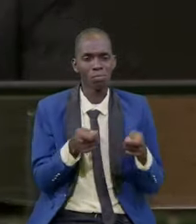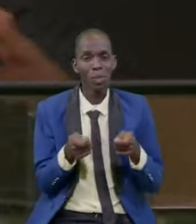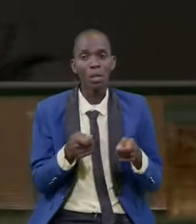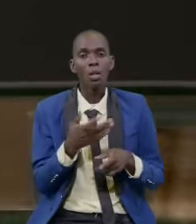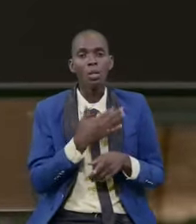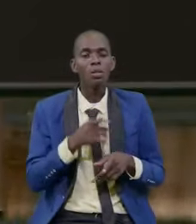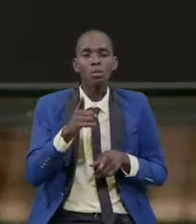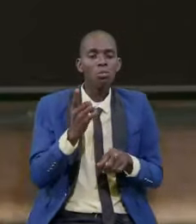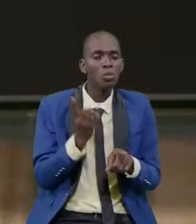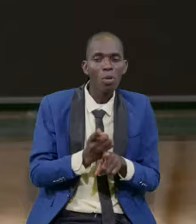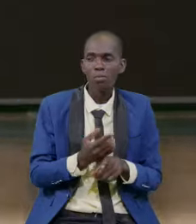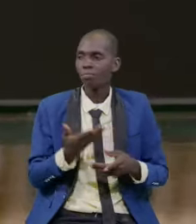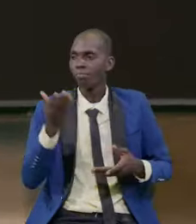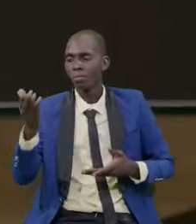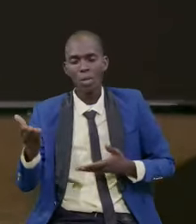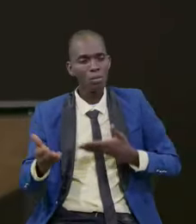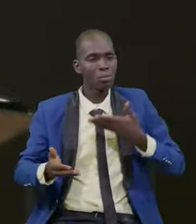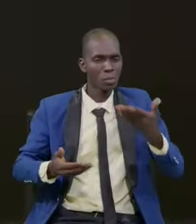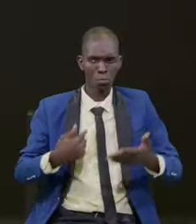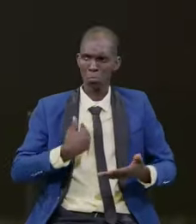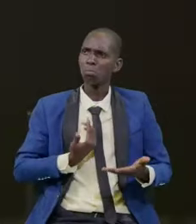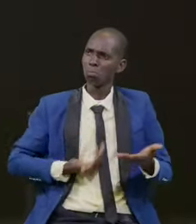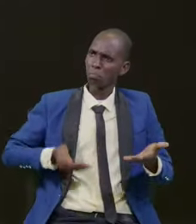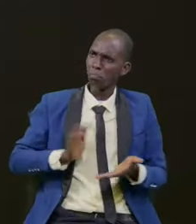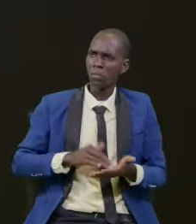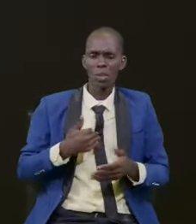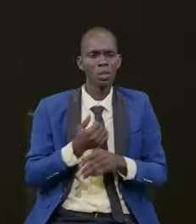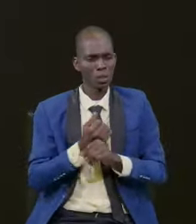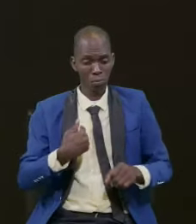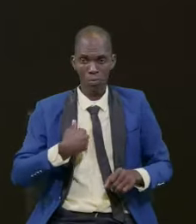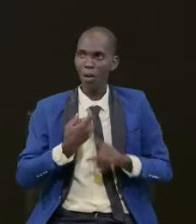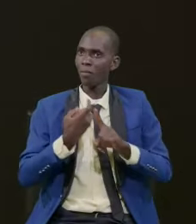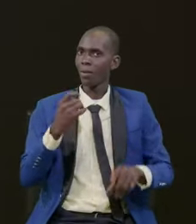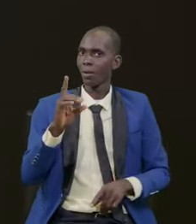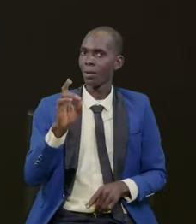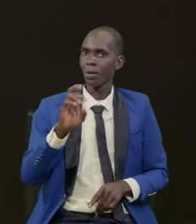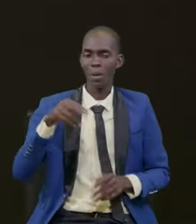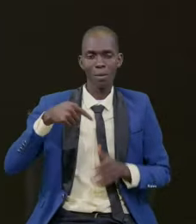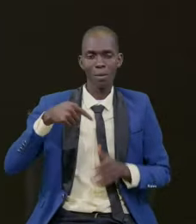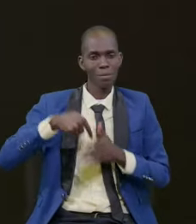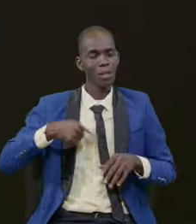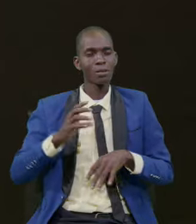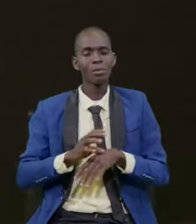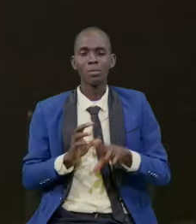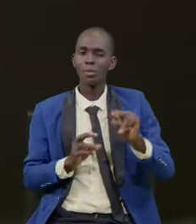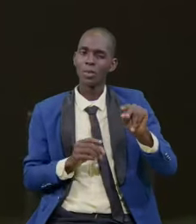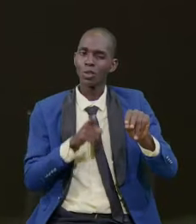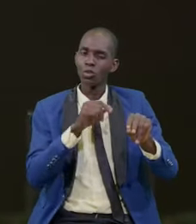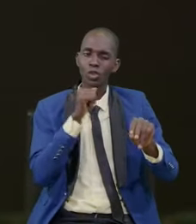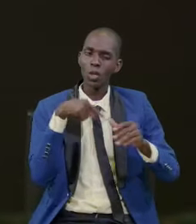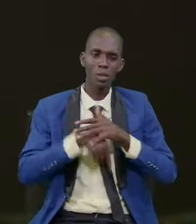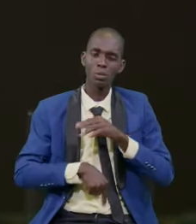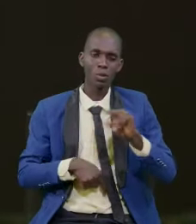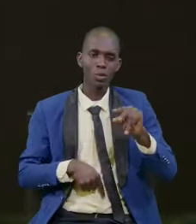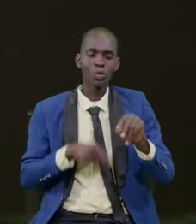and you are just here and there, I'm born again, I am deeper? No, you are not deeper, you are